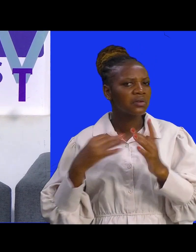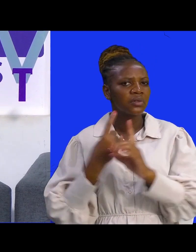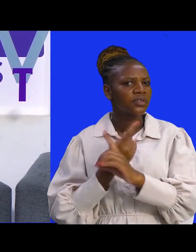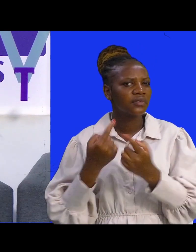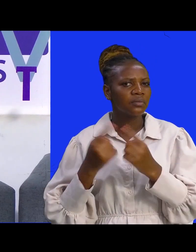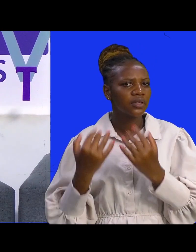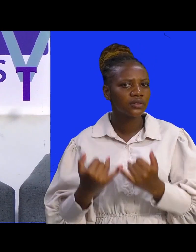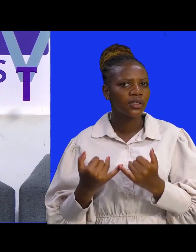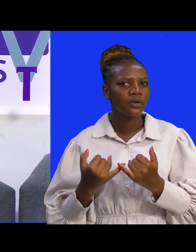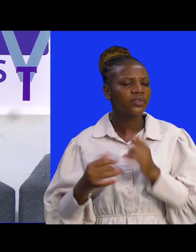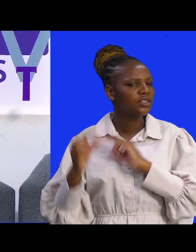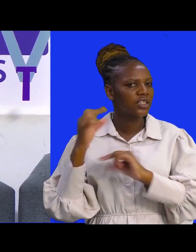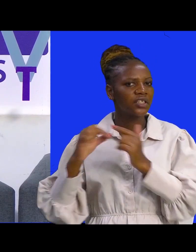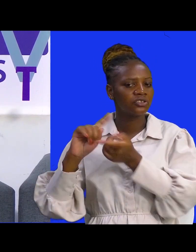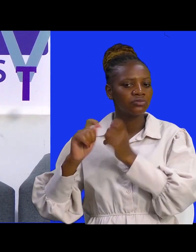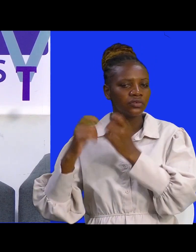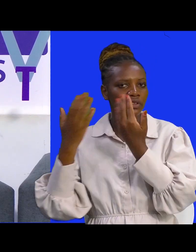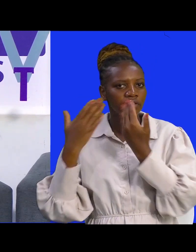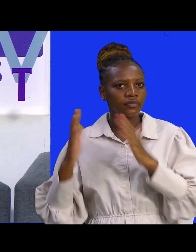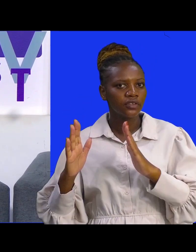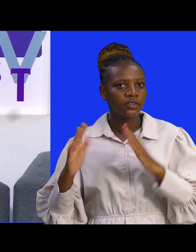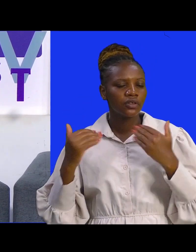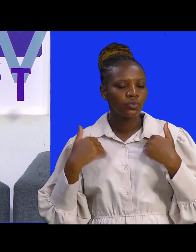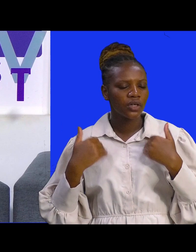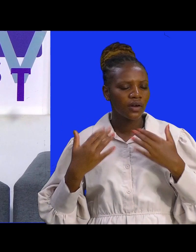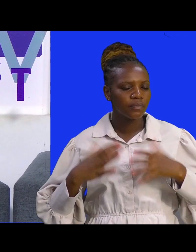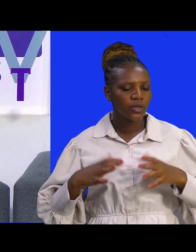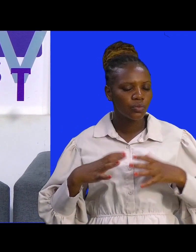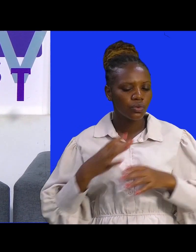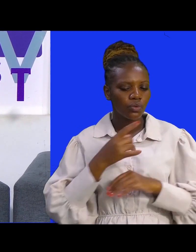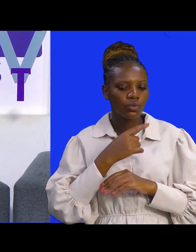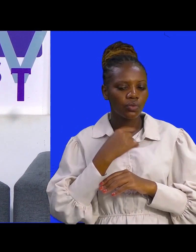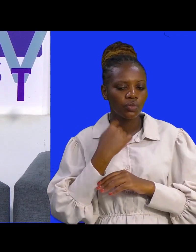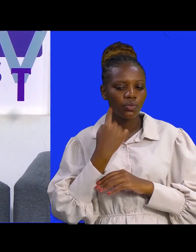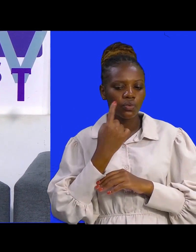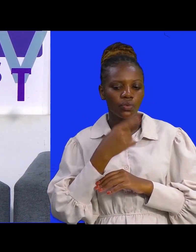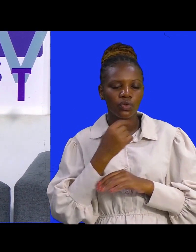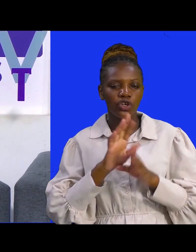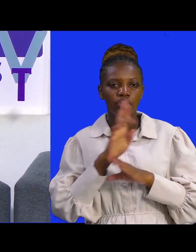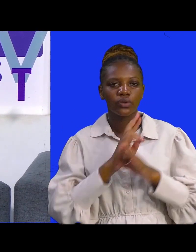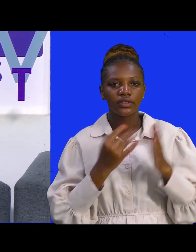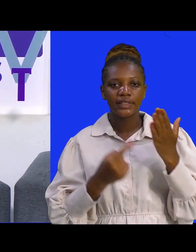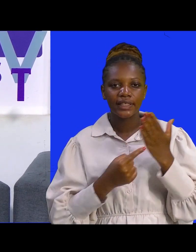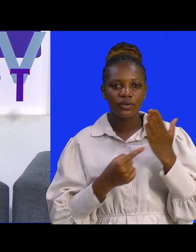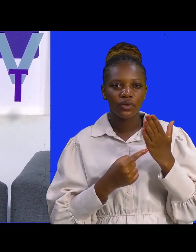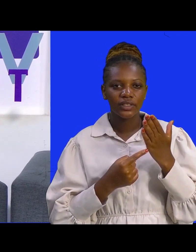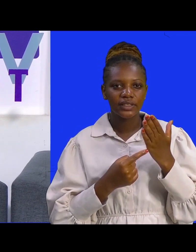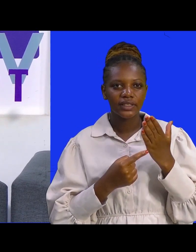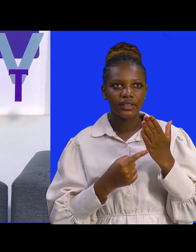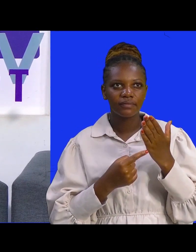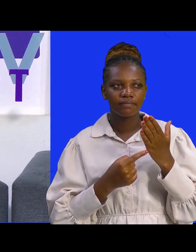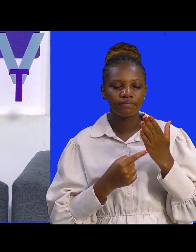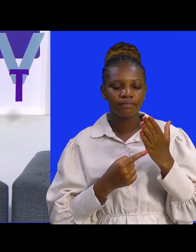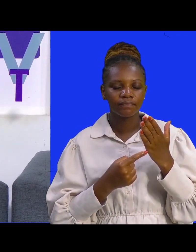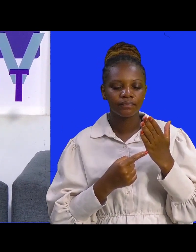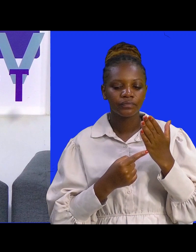serious matter, but right now generations are changing. We have people who are adapting to the use of